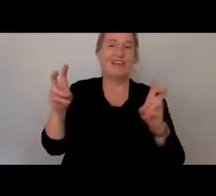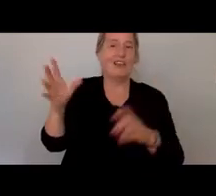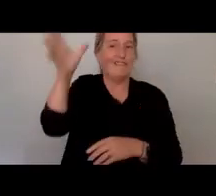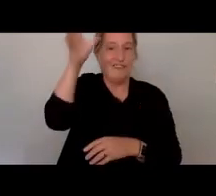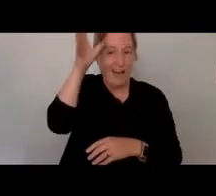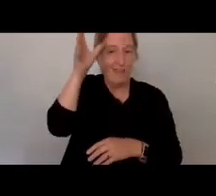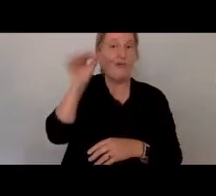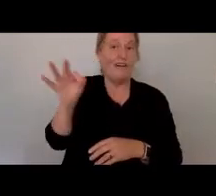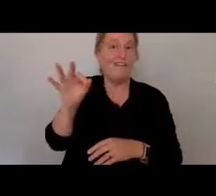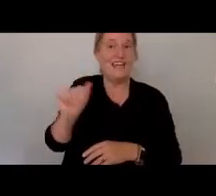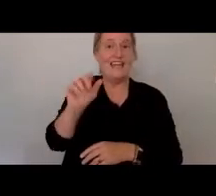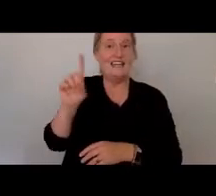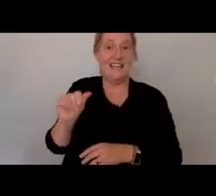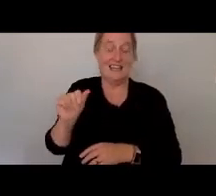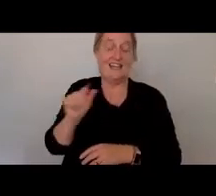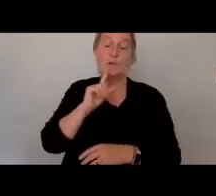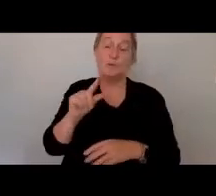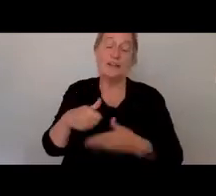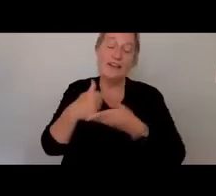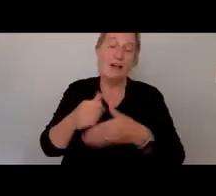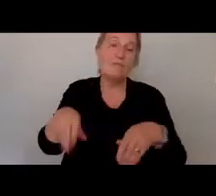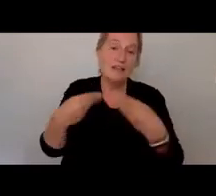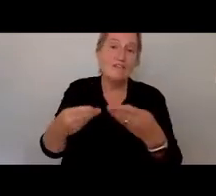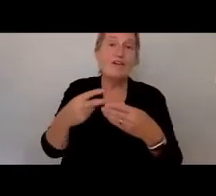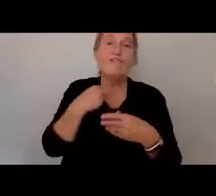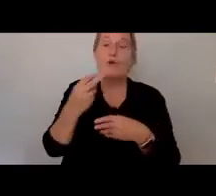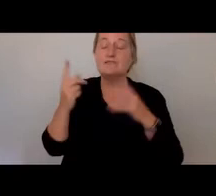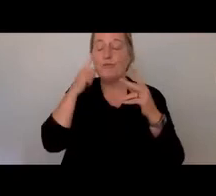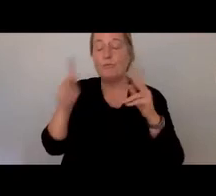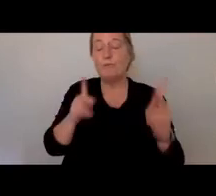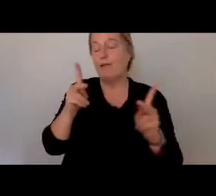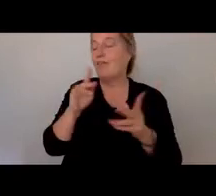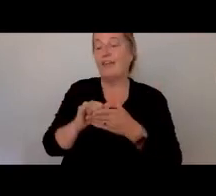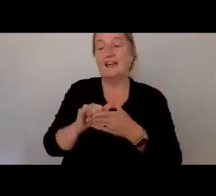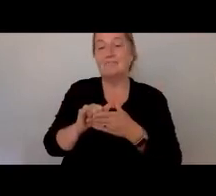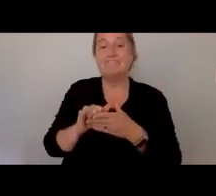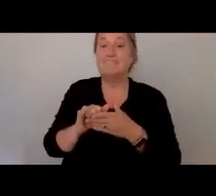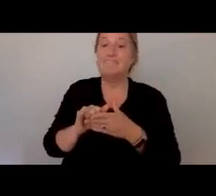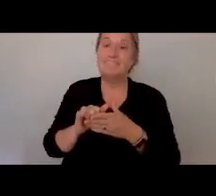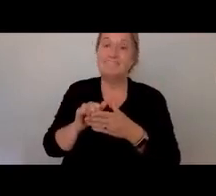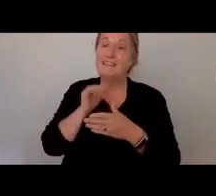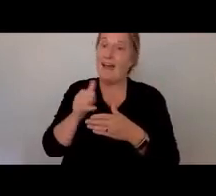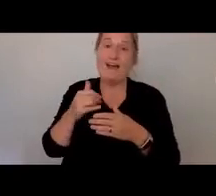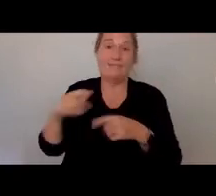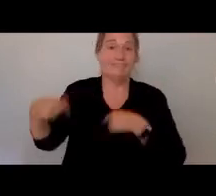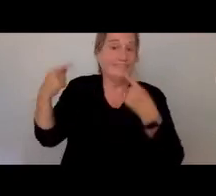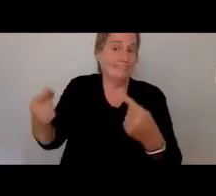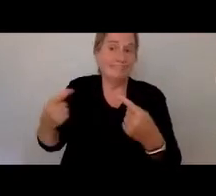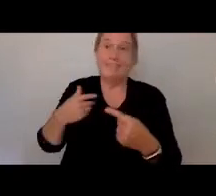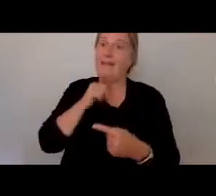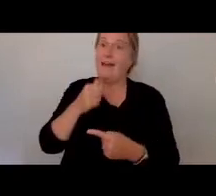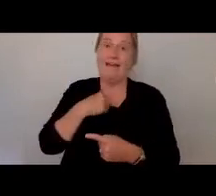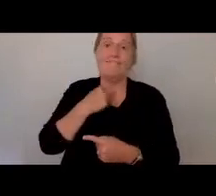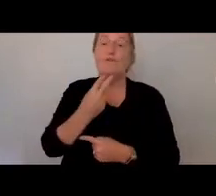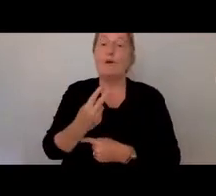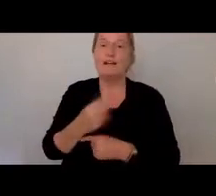who are not often heard. We know he stood in the great footsteps of people like Hubert Humphrey, who was